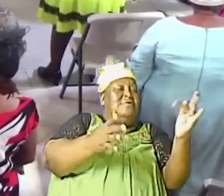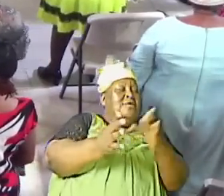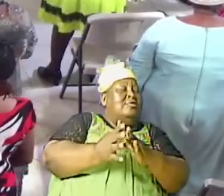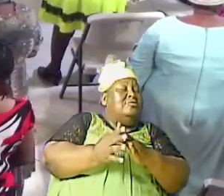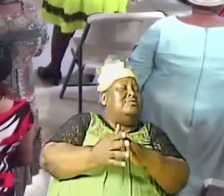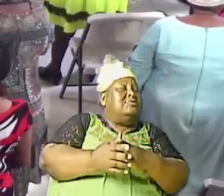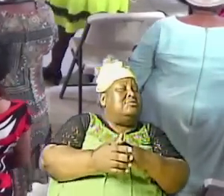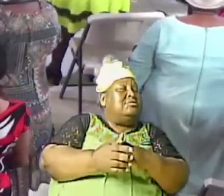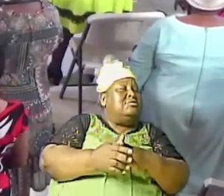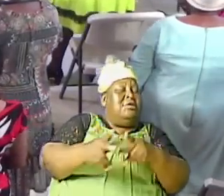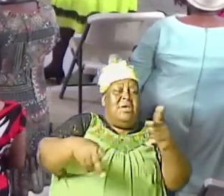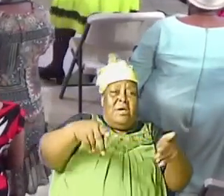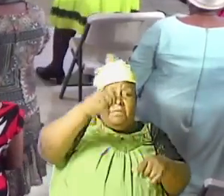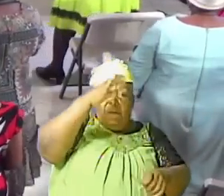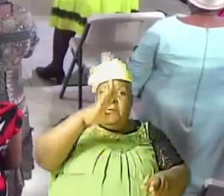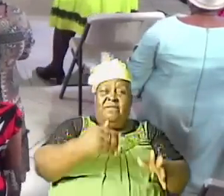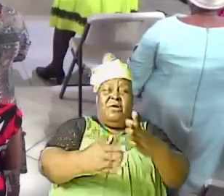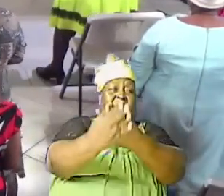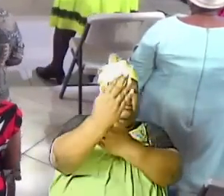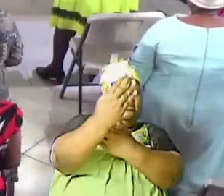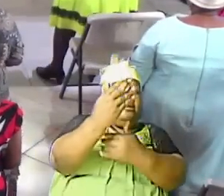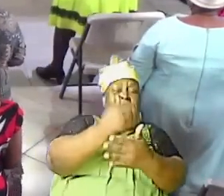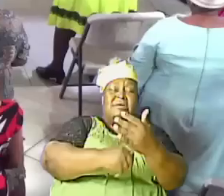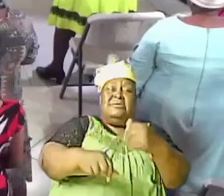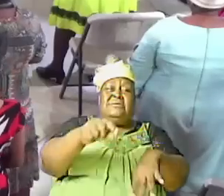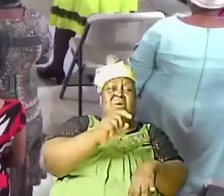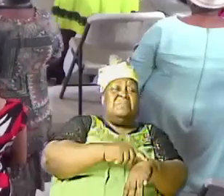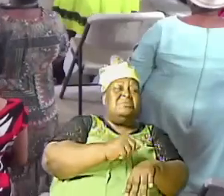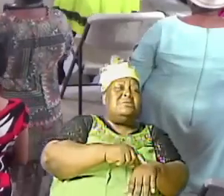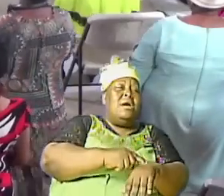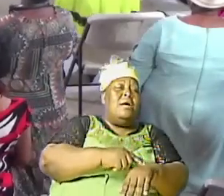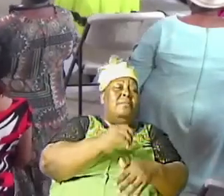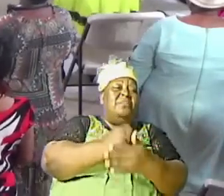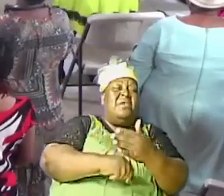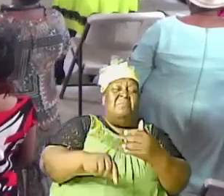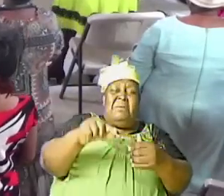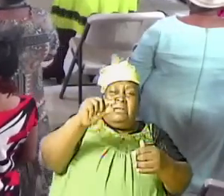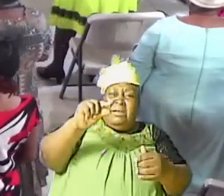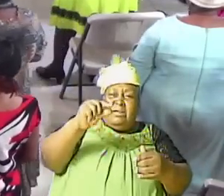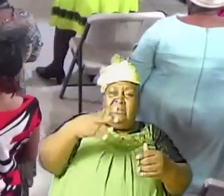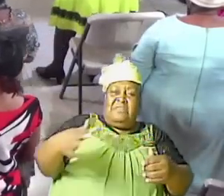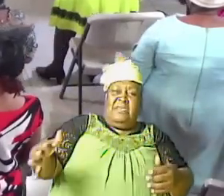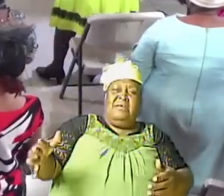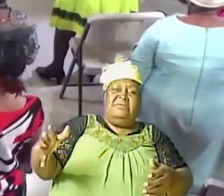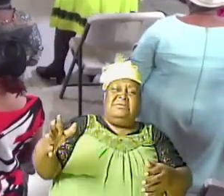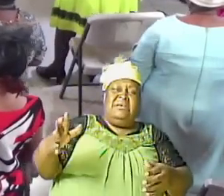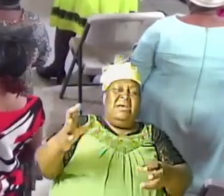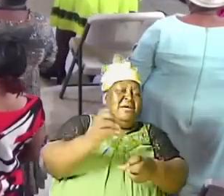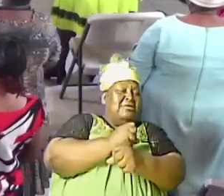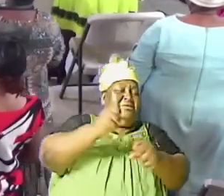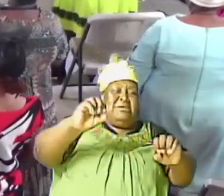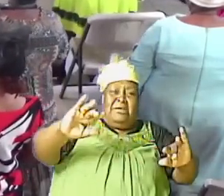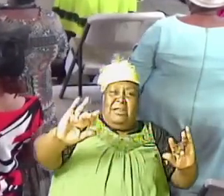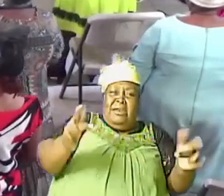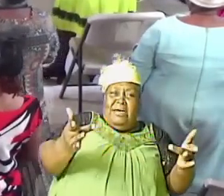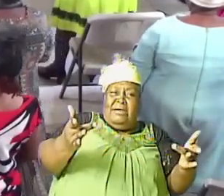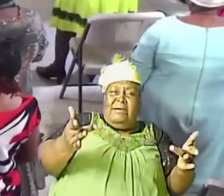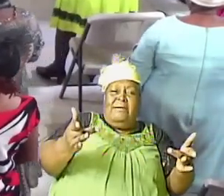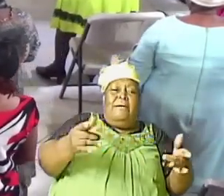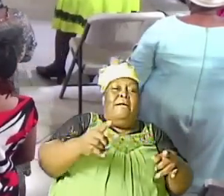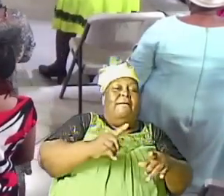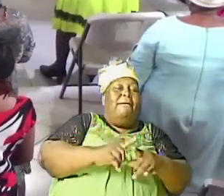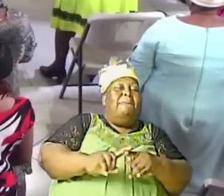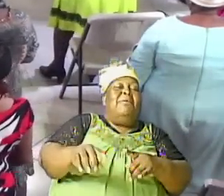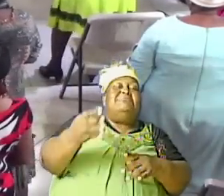this morning, there are times some little things that we take for granted. Let us say that. But guess what? It is still